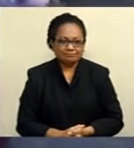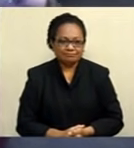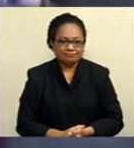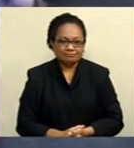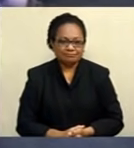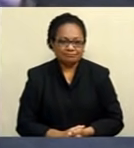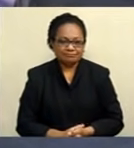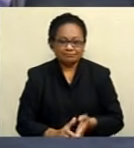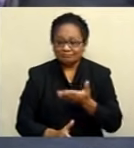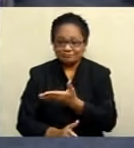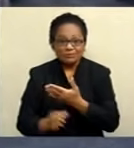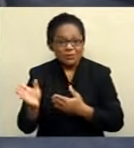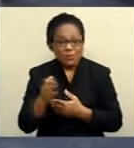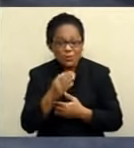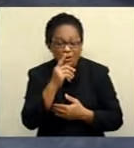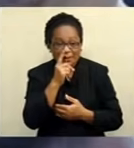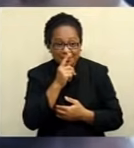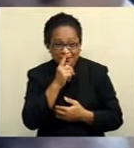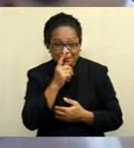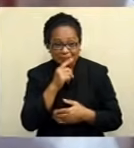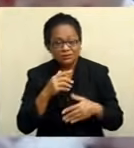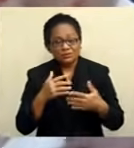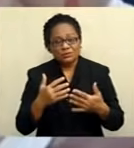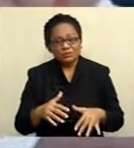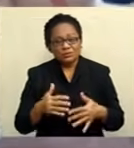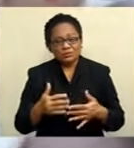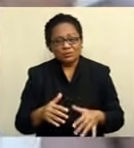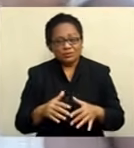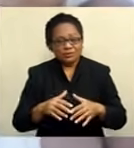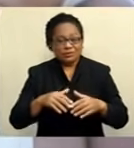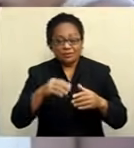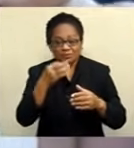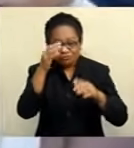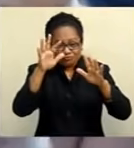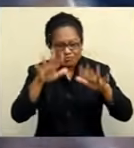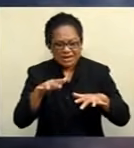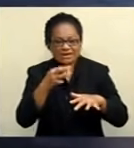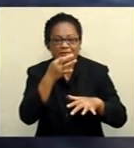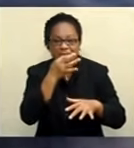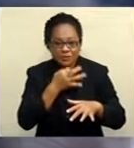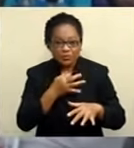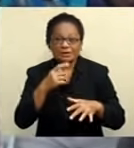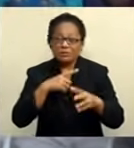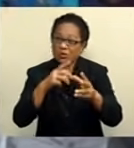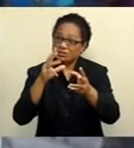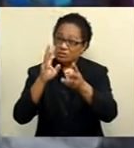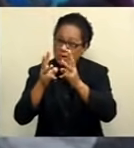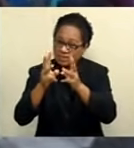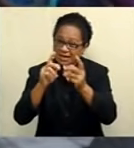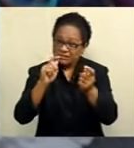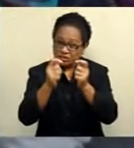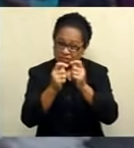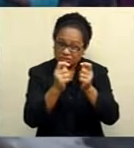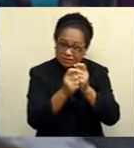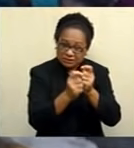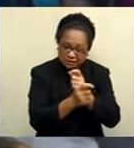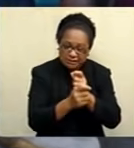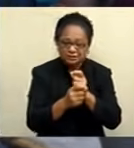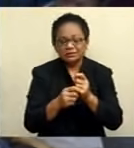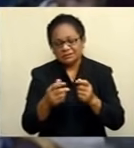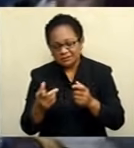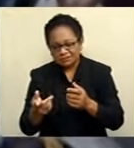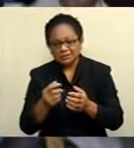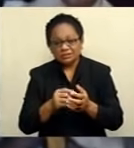Although Madagascar experiences frequent droughts and is often affected by the change in weather patterns caused by El Niño, UN